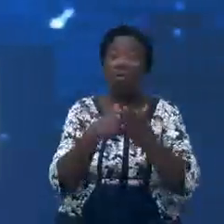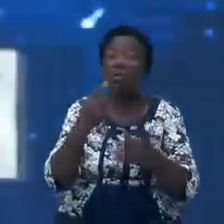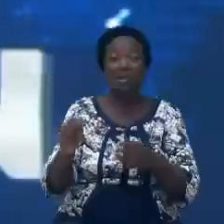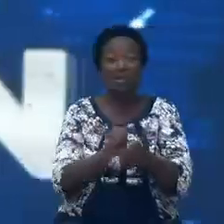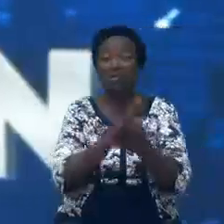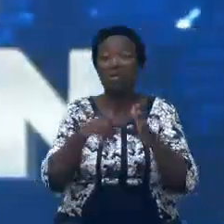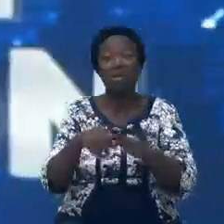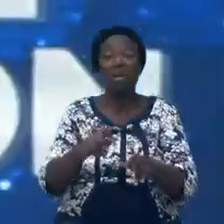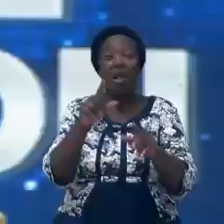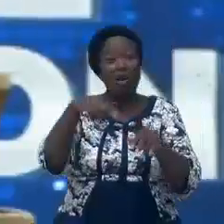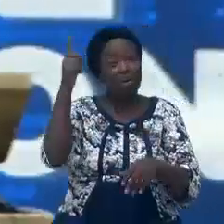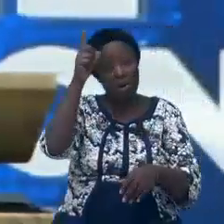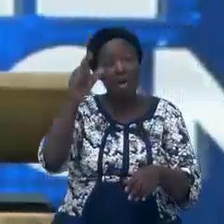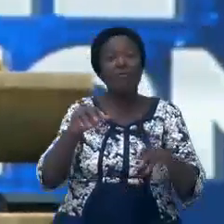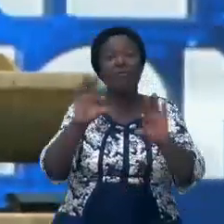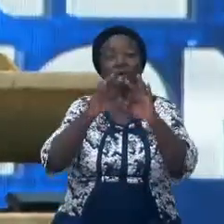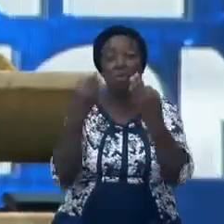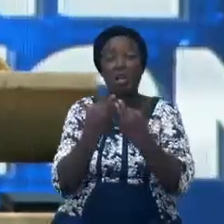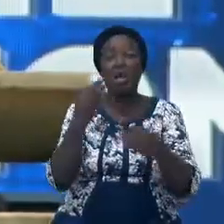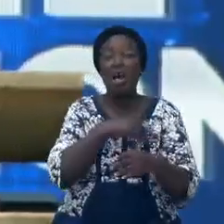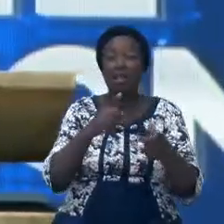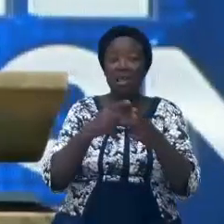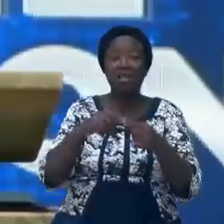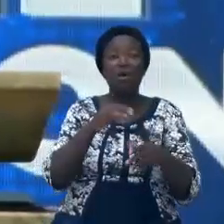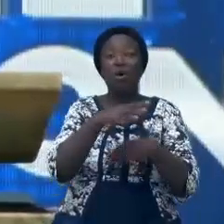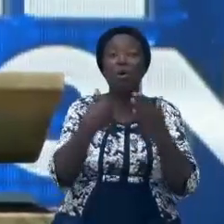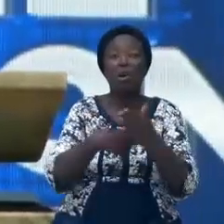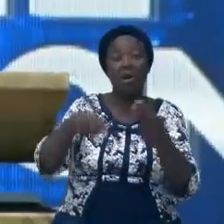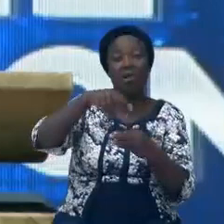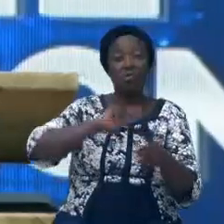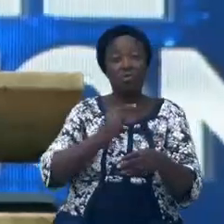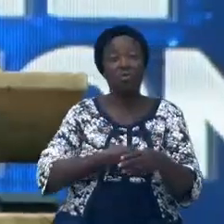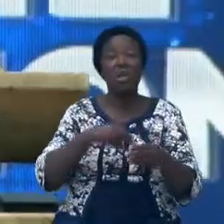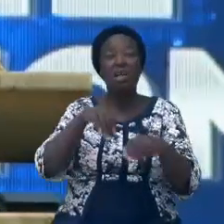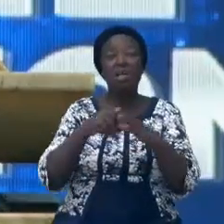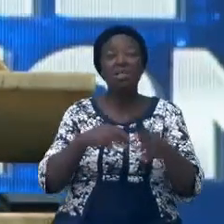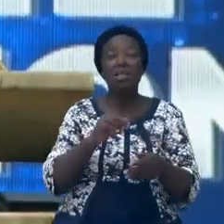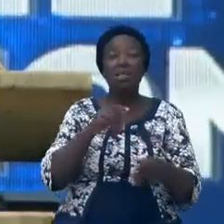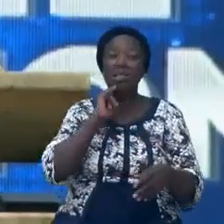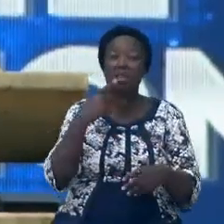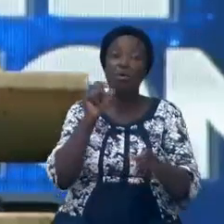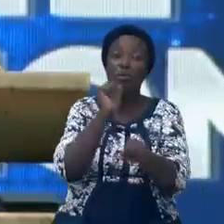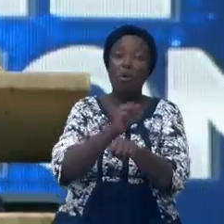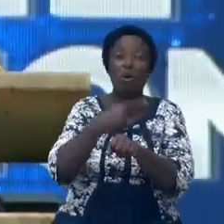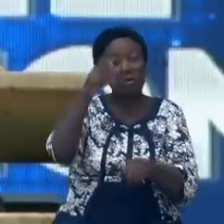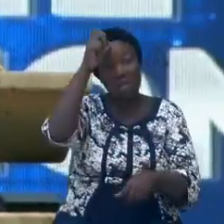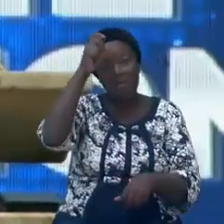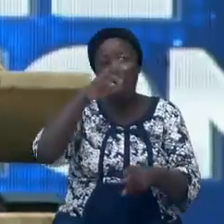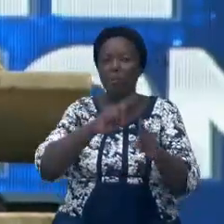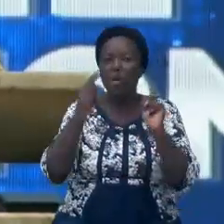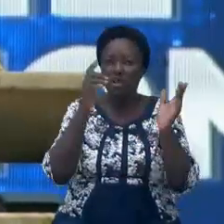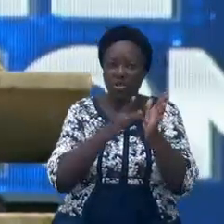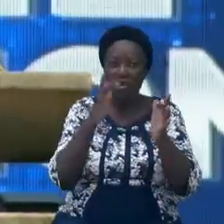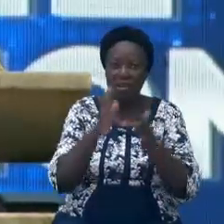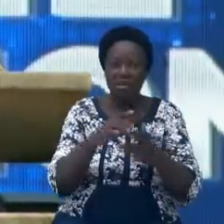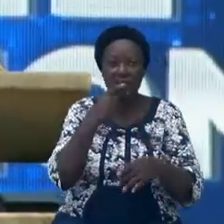destruction in the world, all the destruction in the local family, all the destruction all around us is the work of